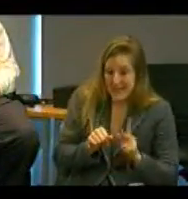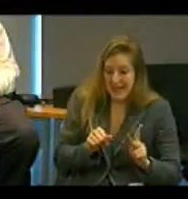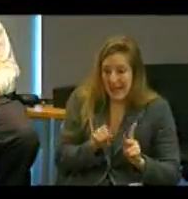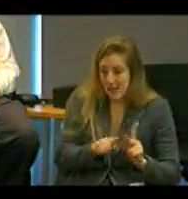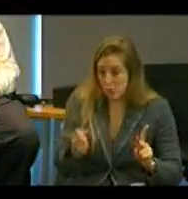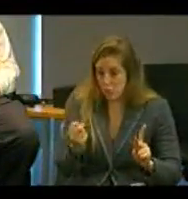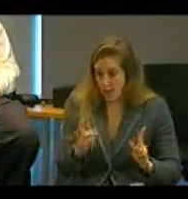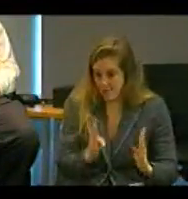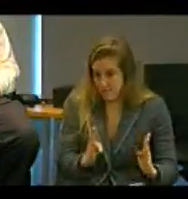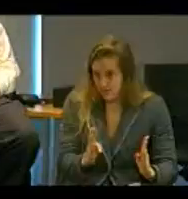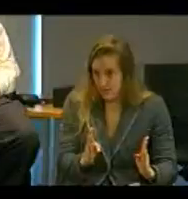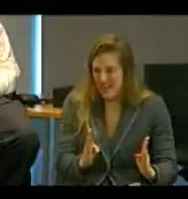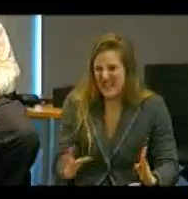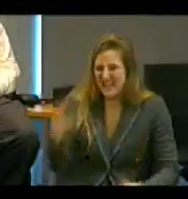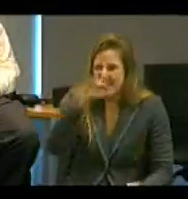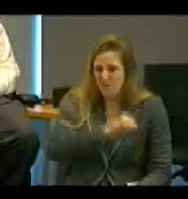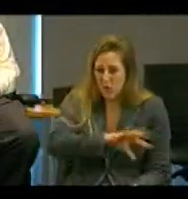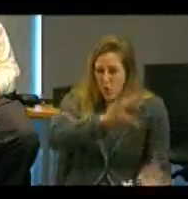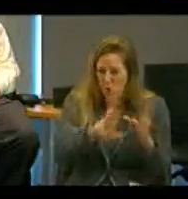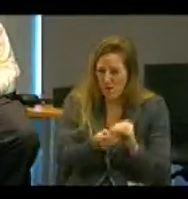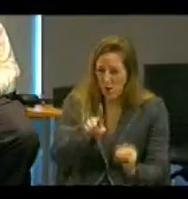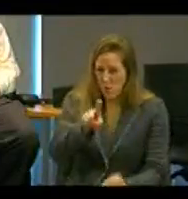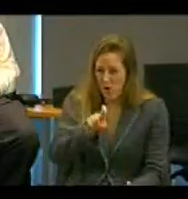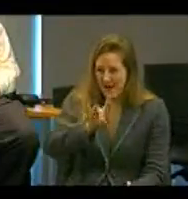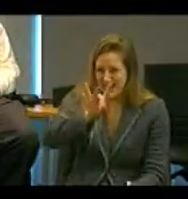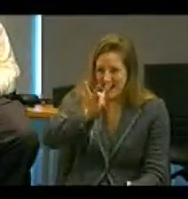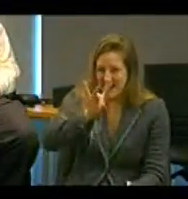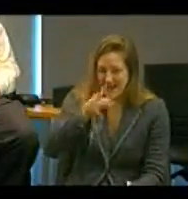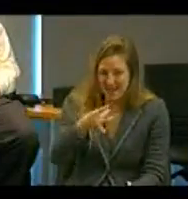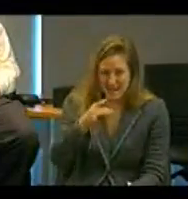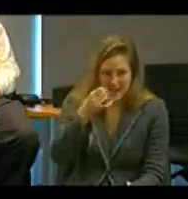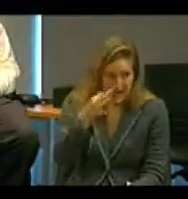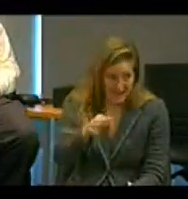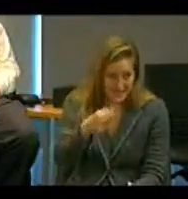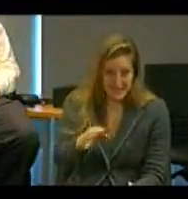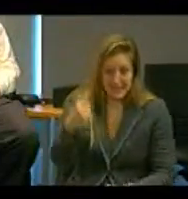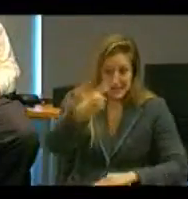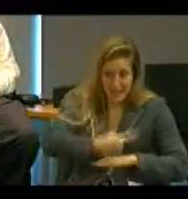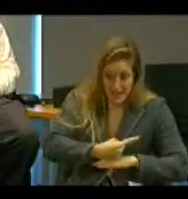K-12, missed 119 days of instruction per 100 enrolled.